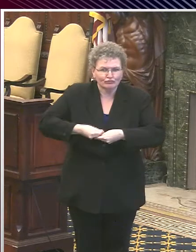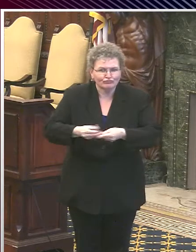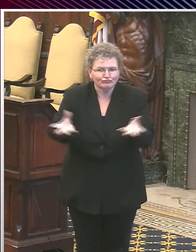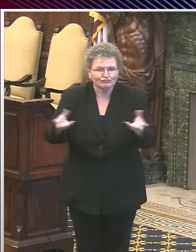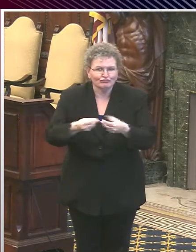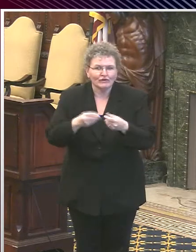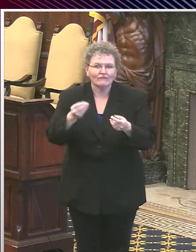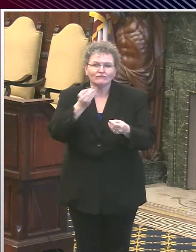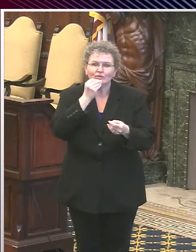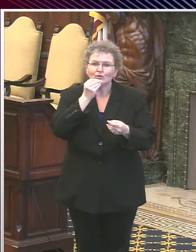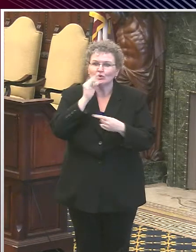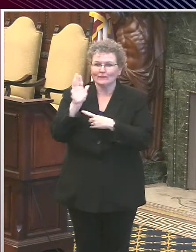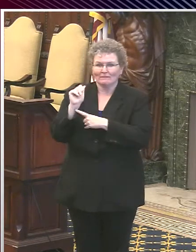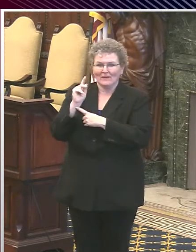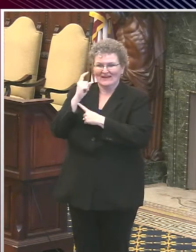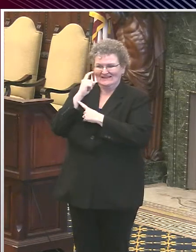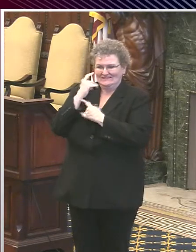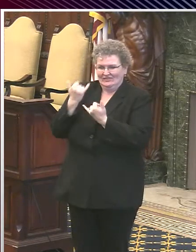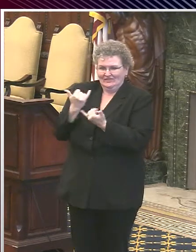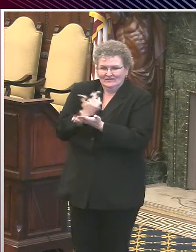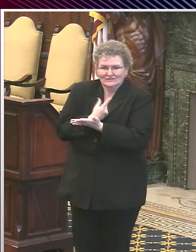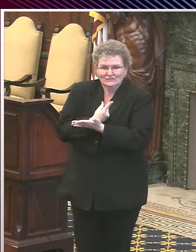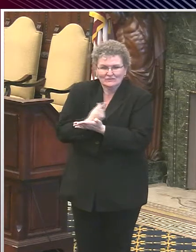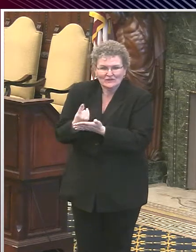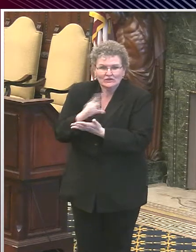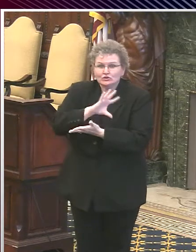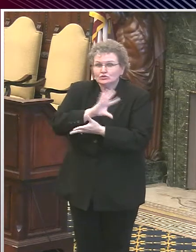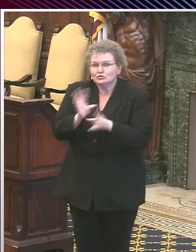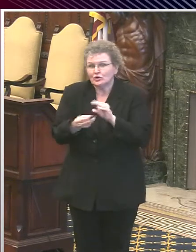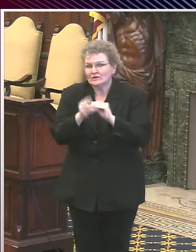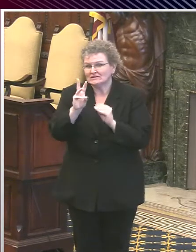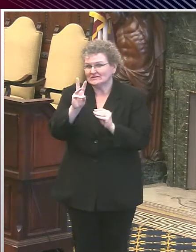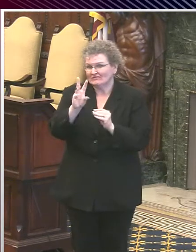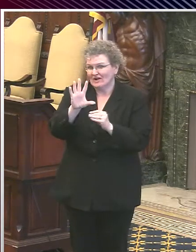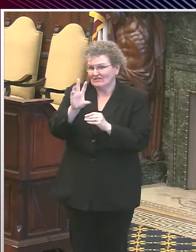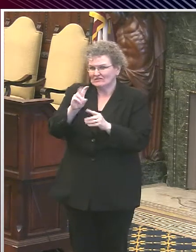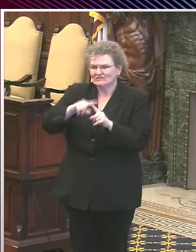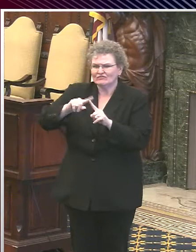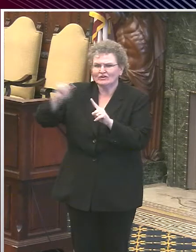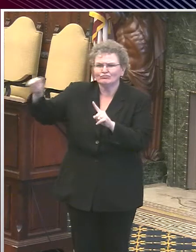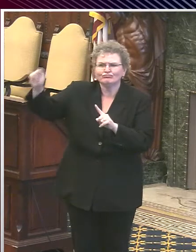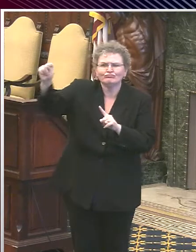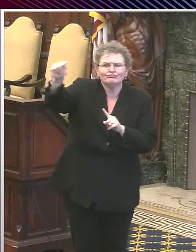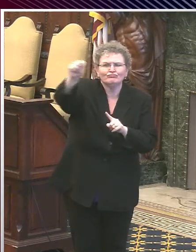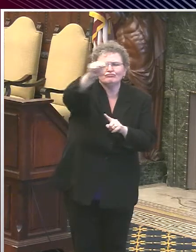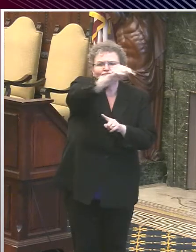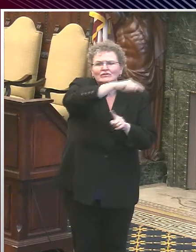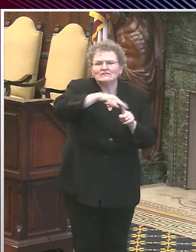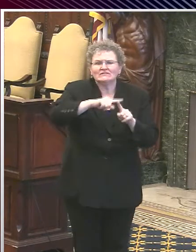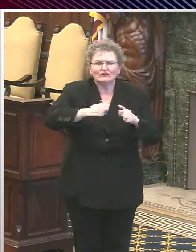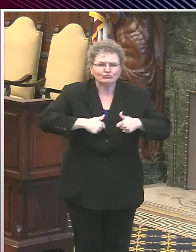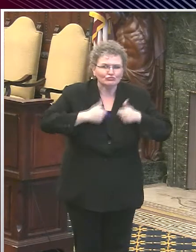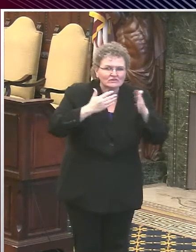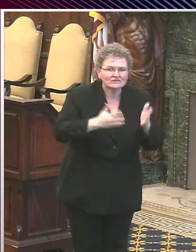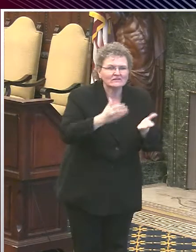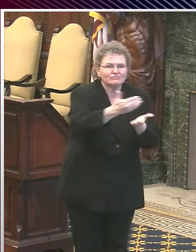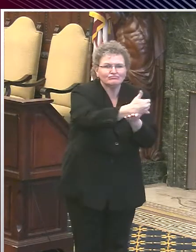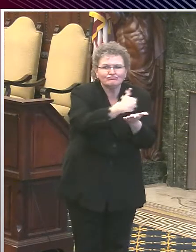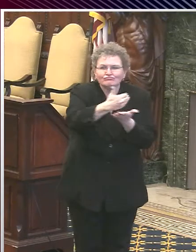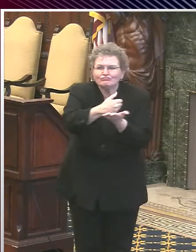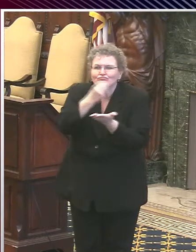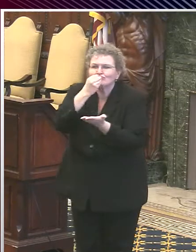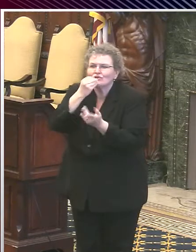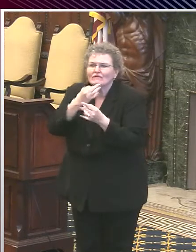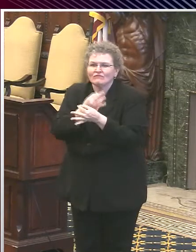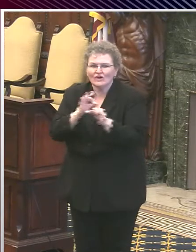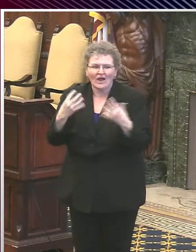map this week. That means we now have a total of 56 locations across the city where residents are able to pick up free and healthy food for